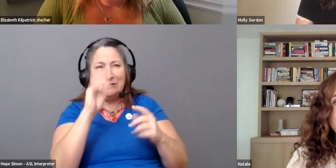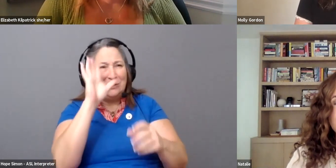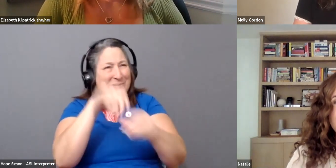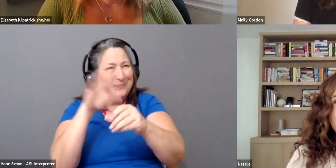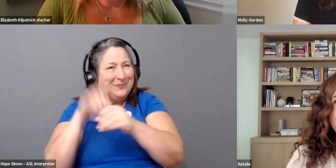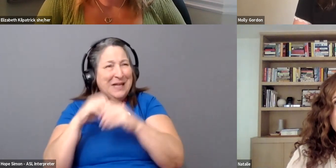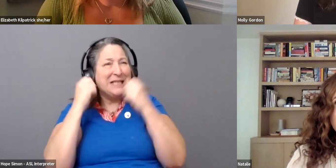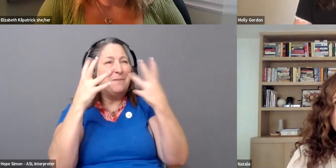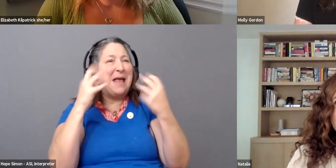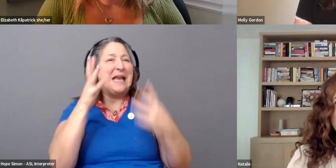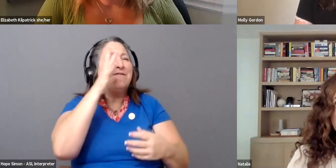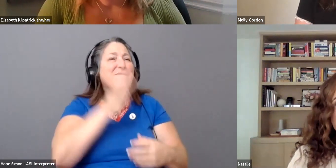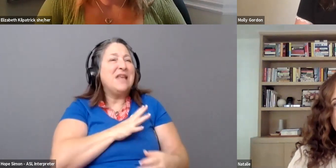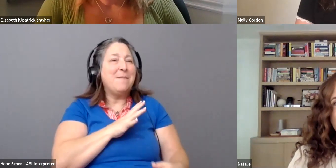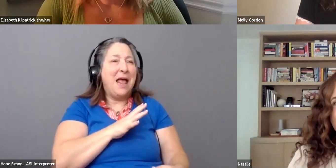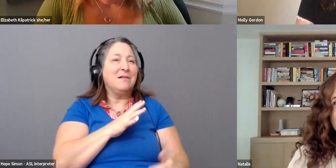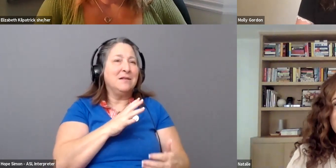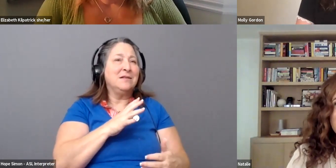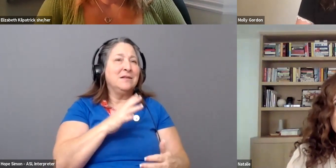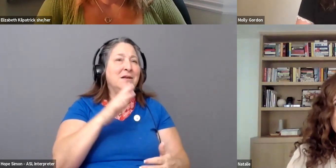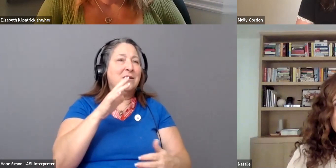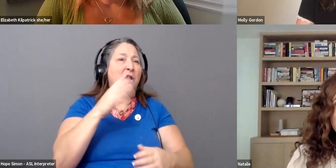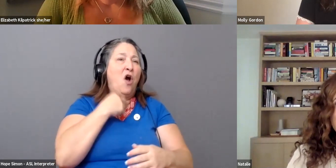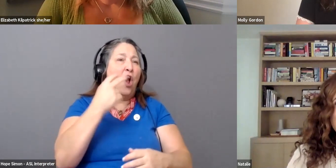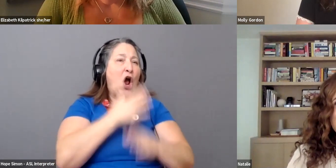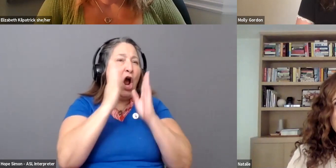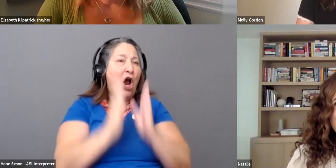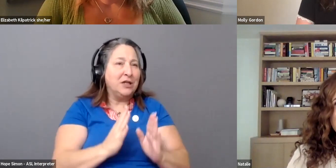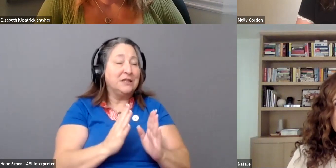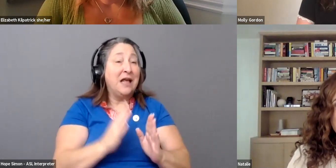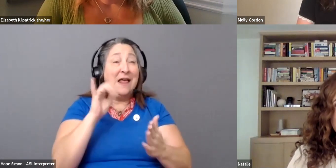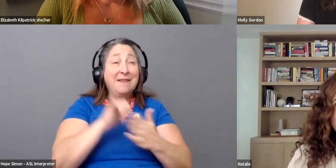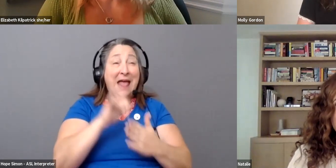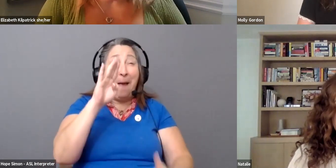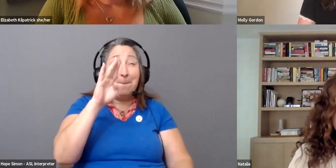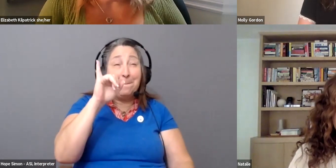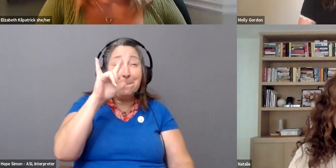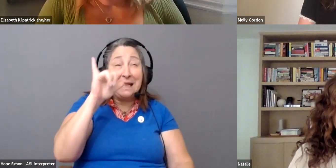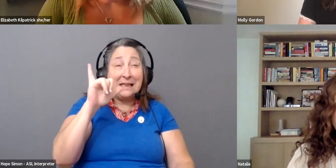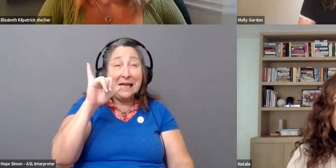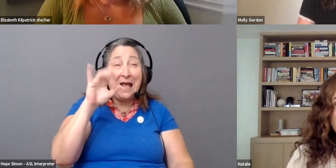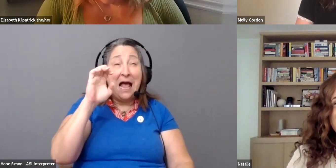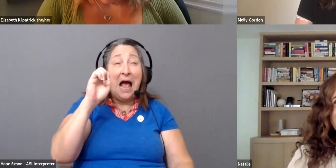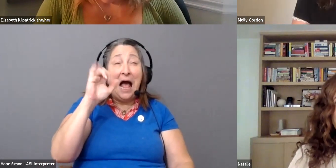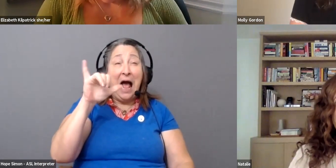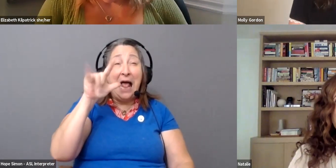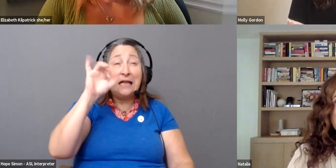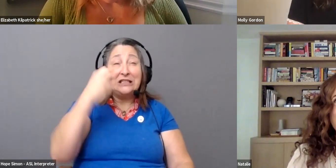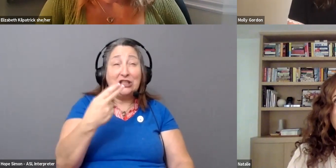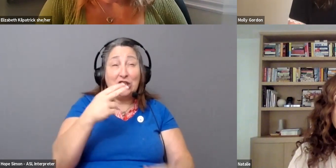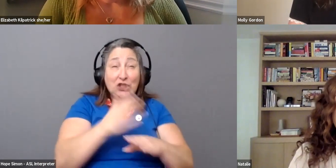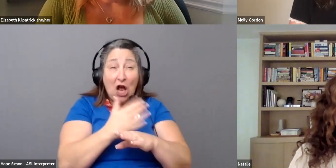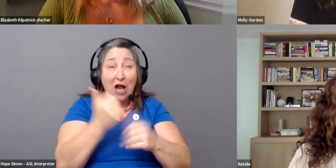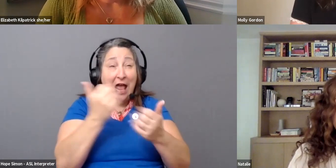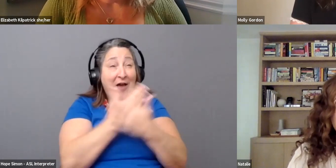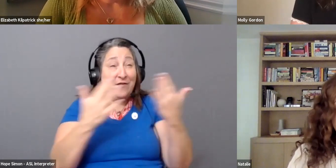could. You know, I love that Billie Eilish song, Everything I Wanted, that comes on. That was one